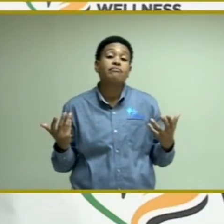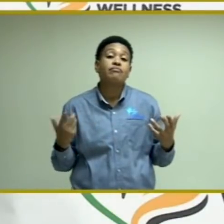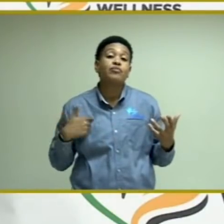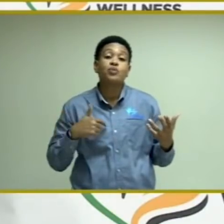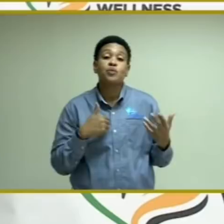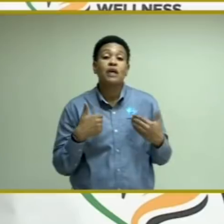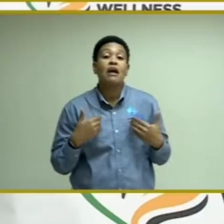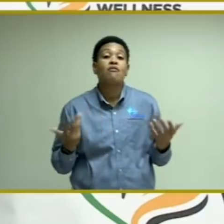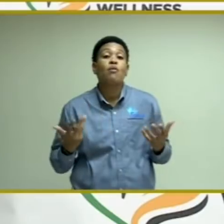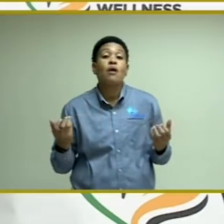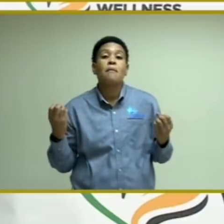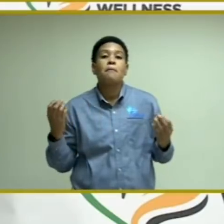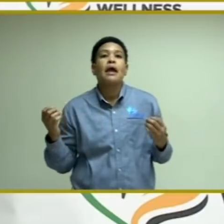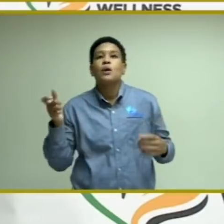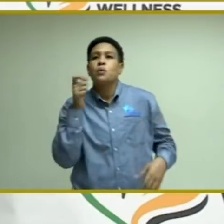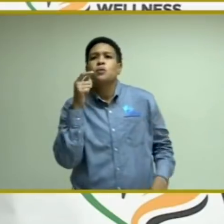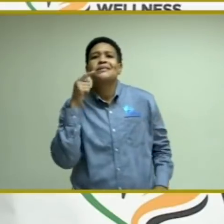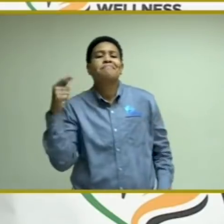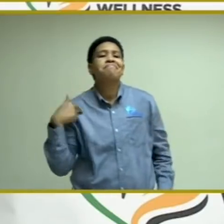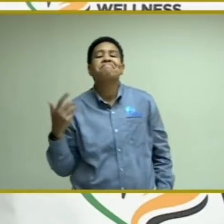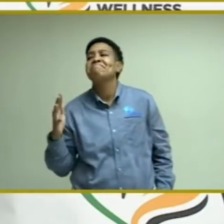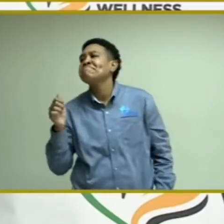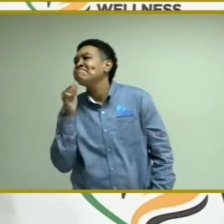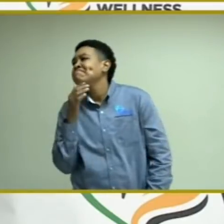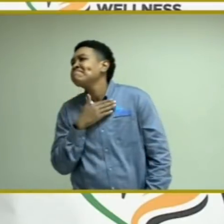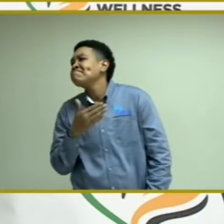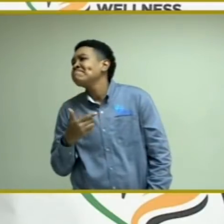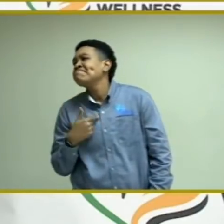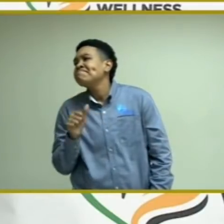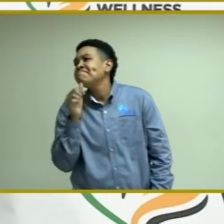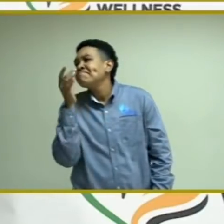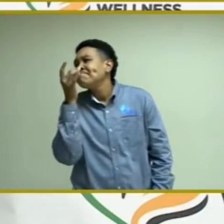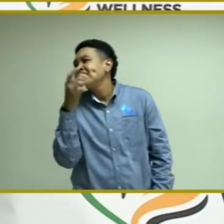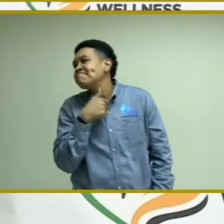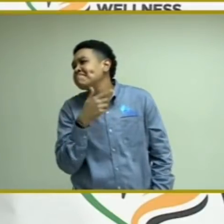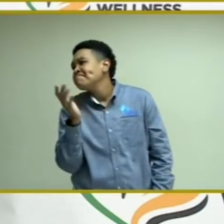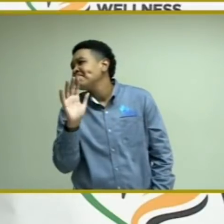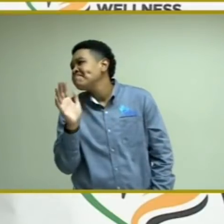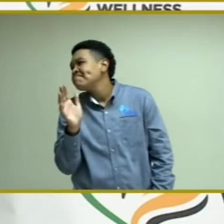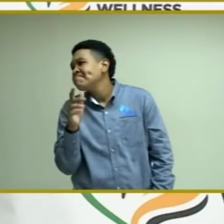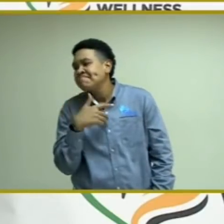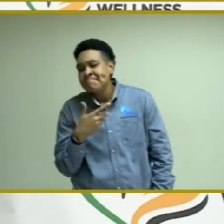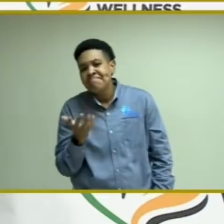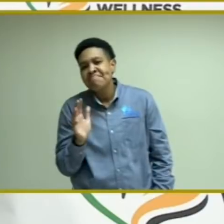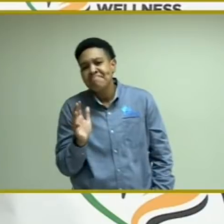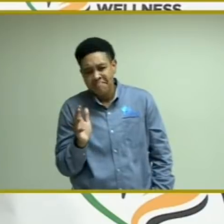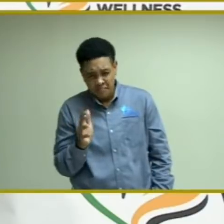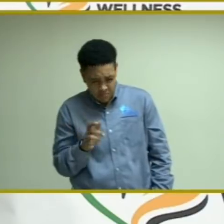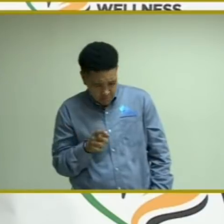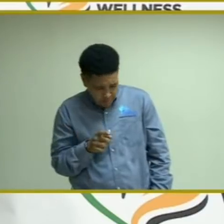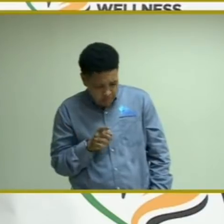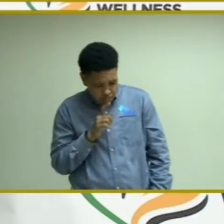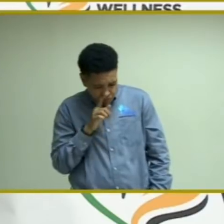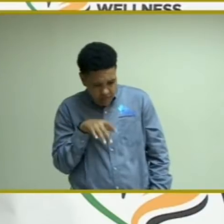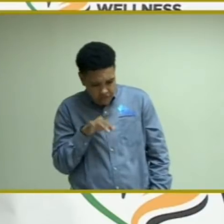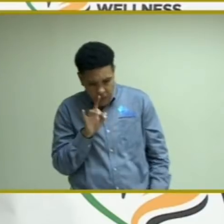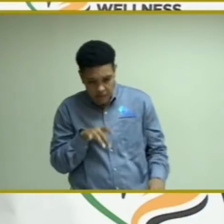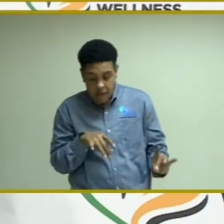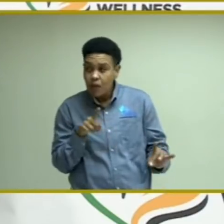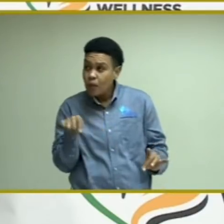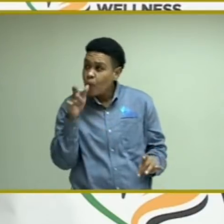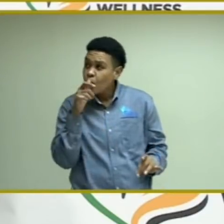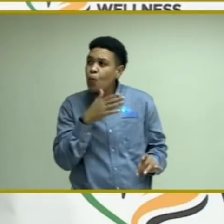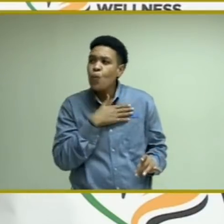had many who say they are not willing or interested or able to. So it's really finding those who are